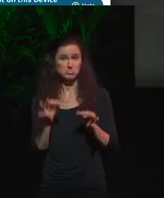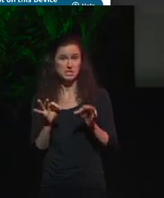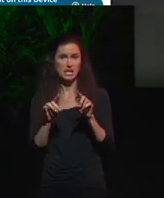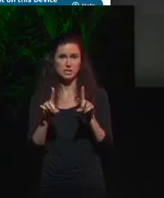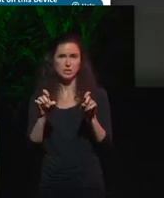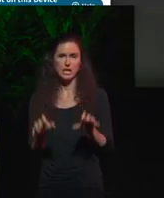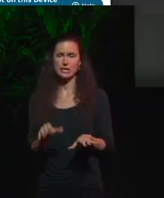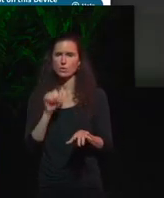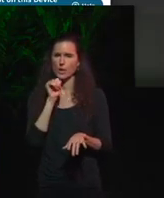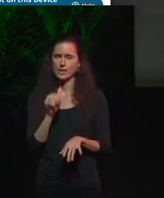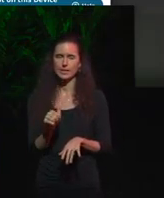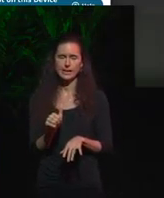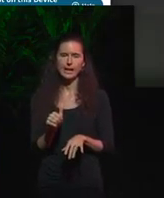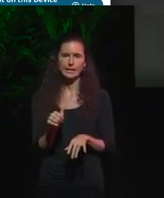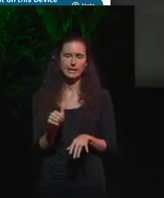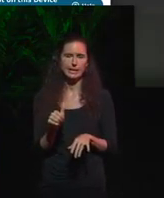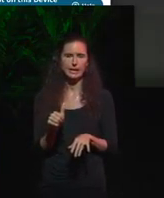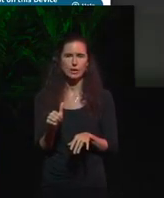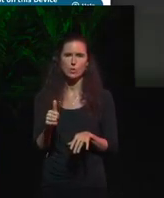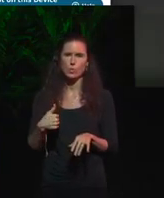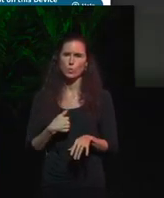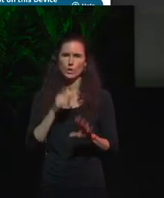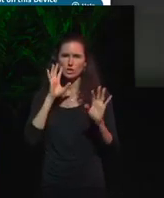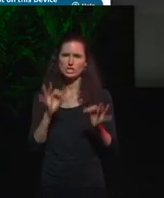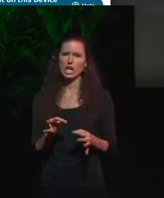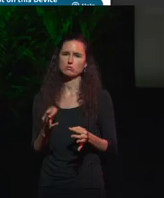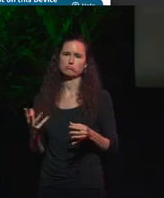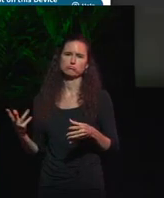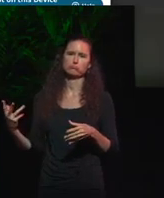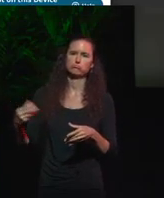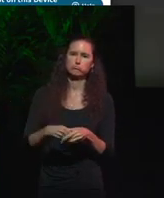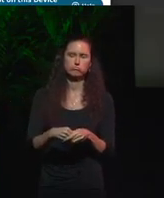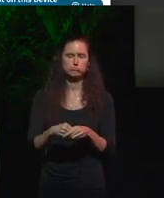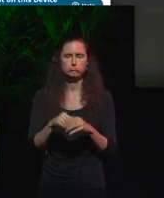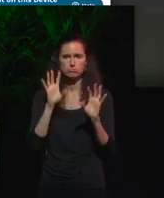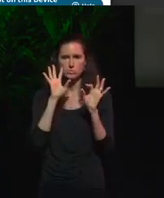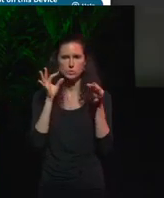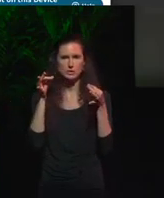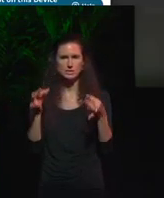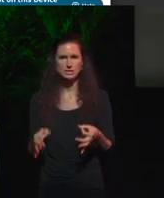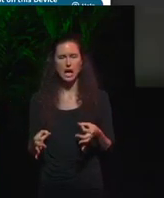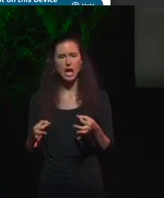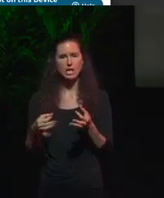water. We jumped in. And we had faculty actually go through